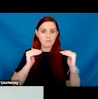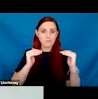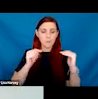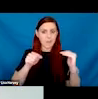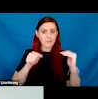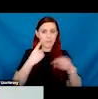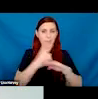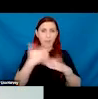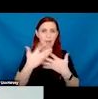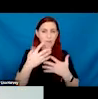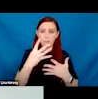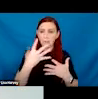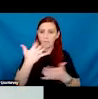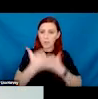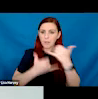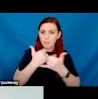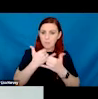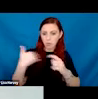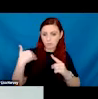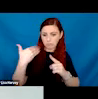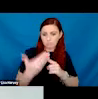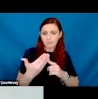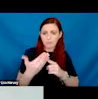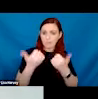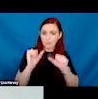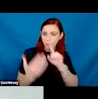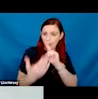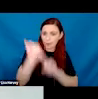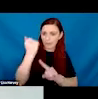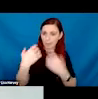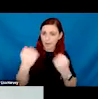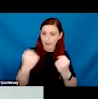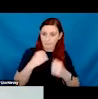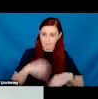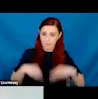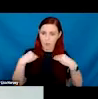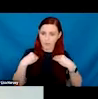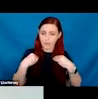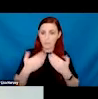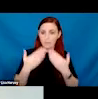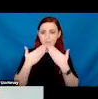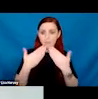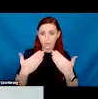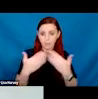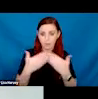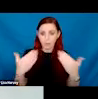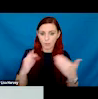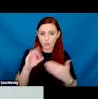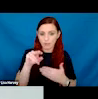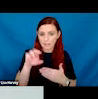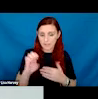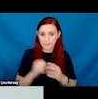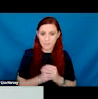years work to actually bring it to this stage here this morning. So thank you very much for that, Geraldine.